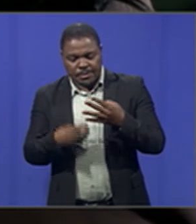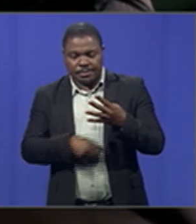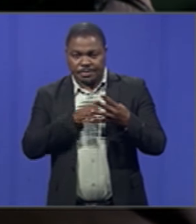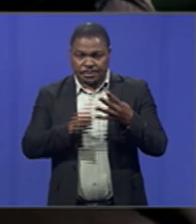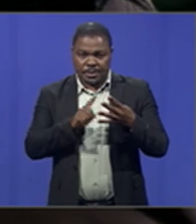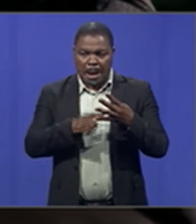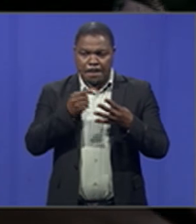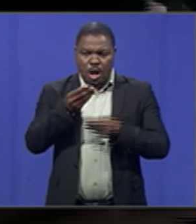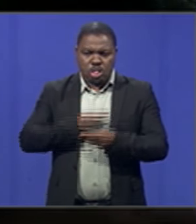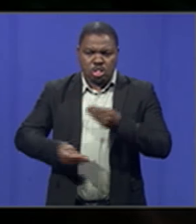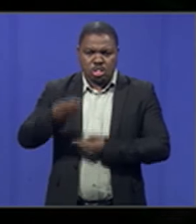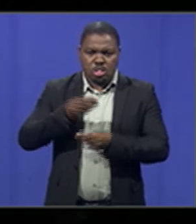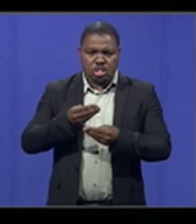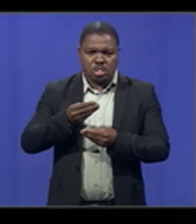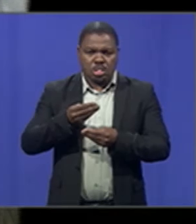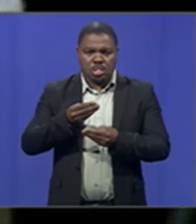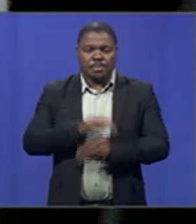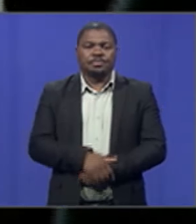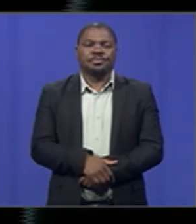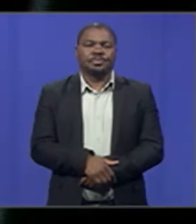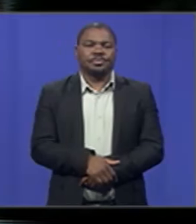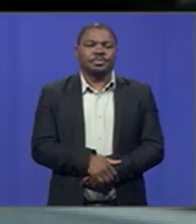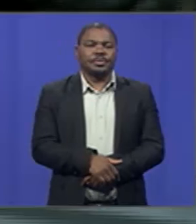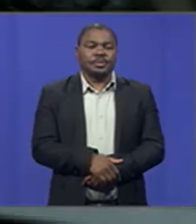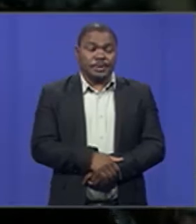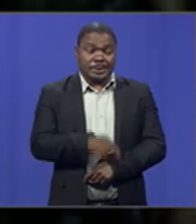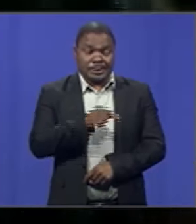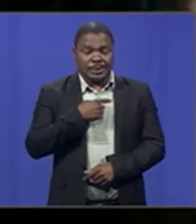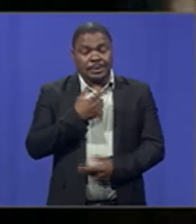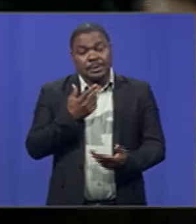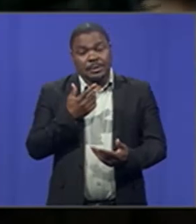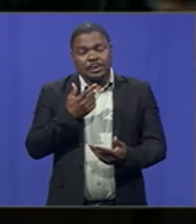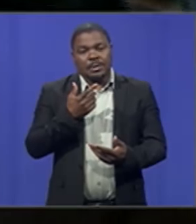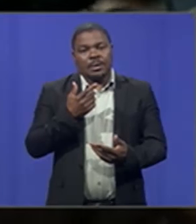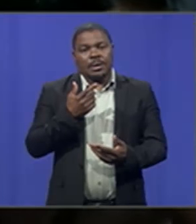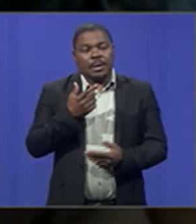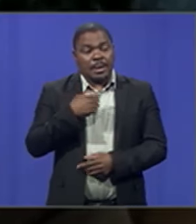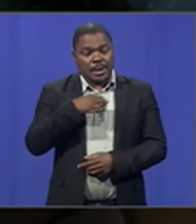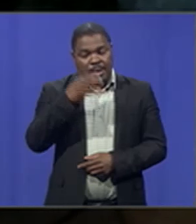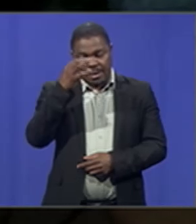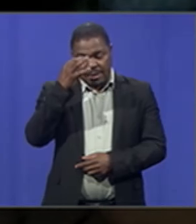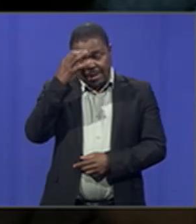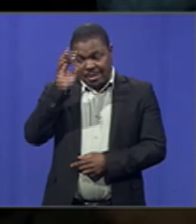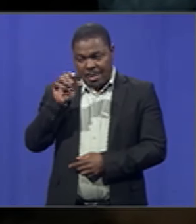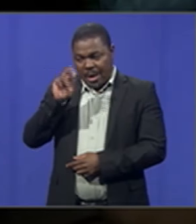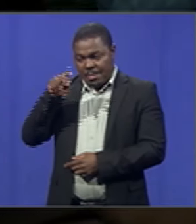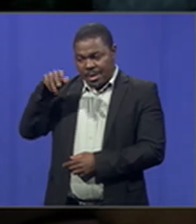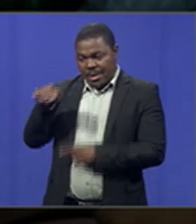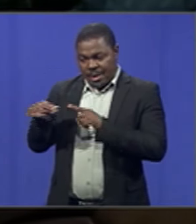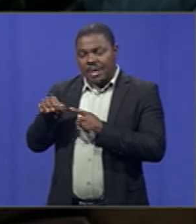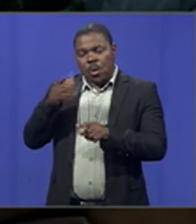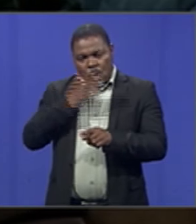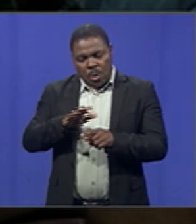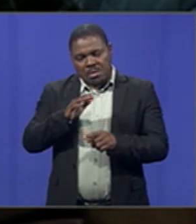and money laundering on the 4th count, Your Worship. But I must indicate that state is considering also